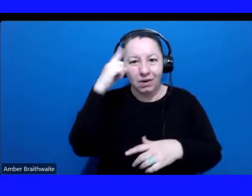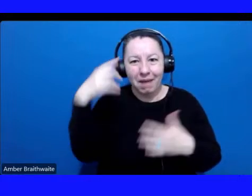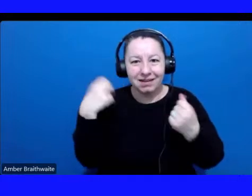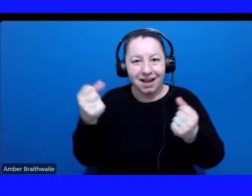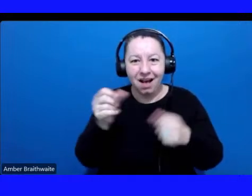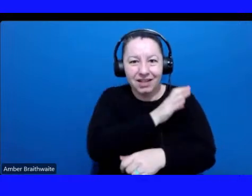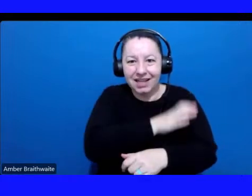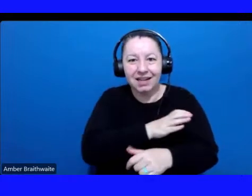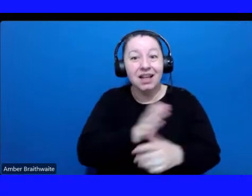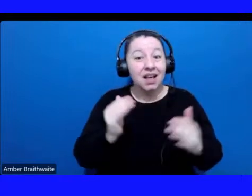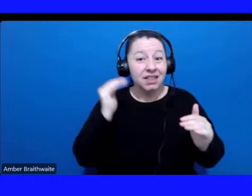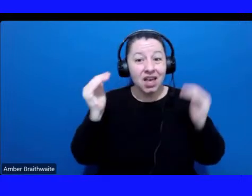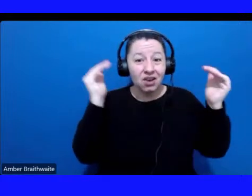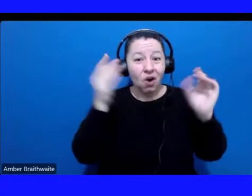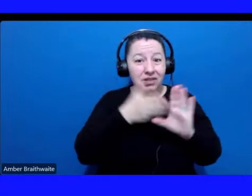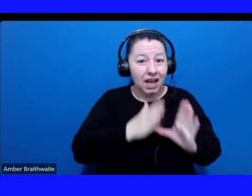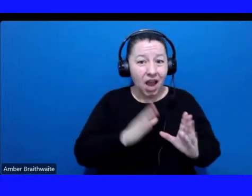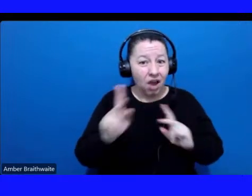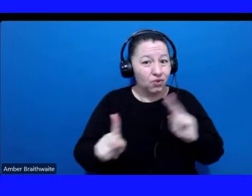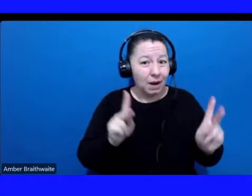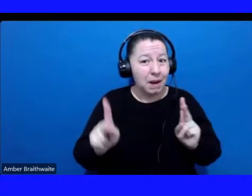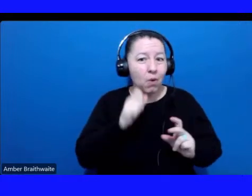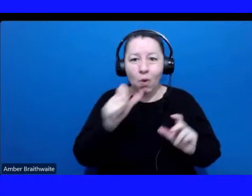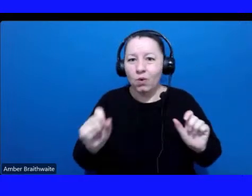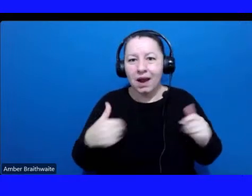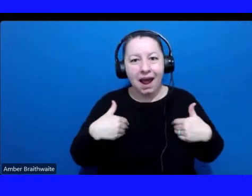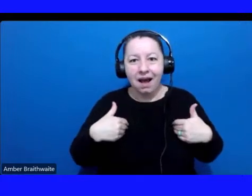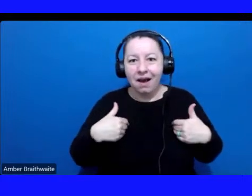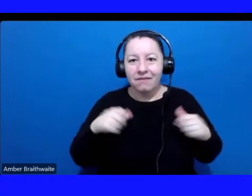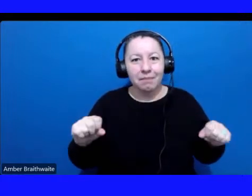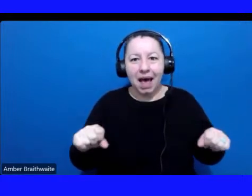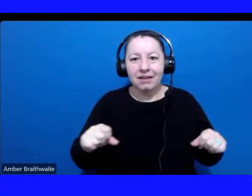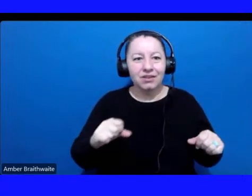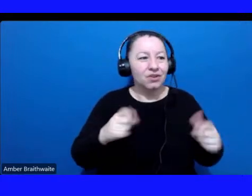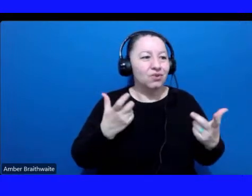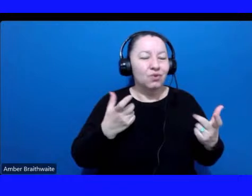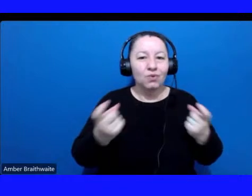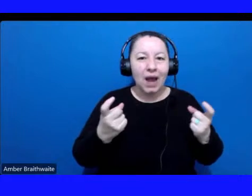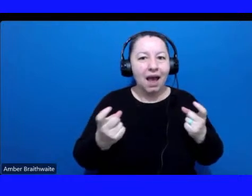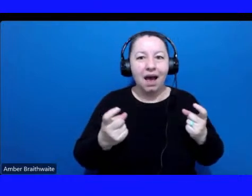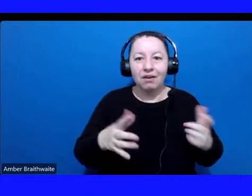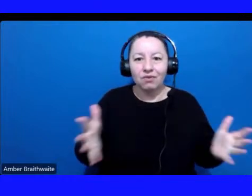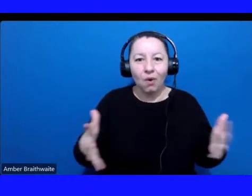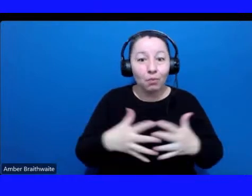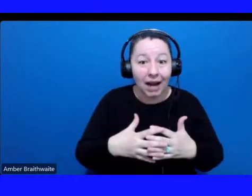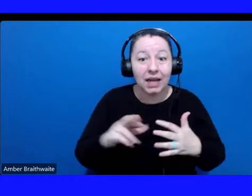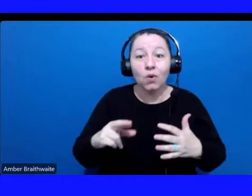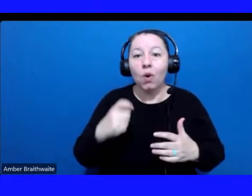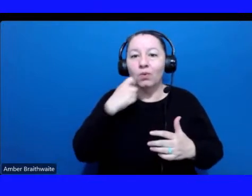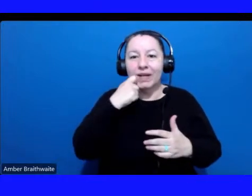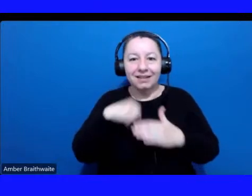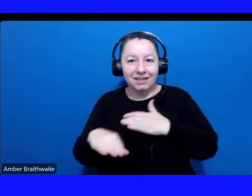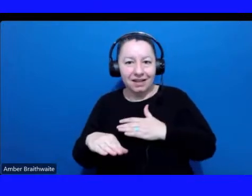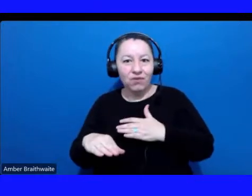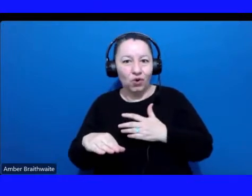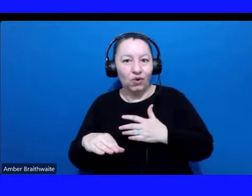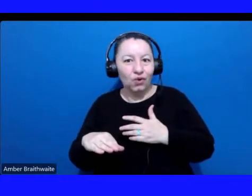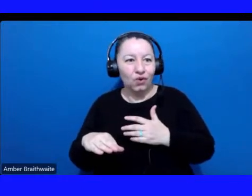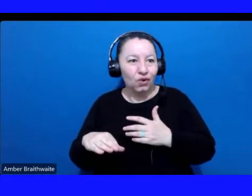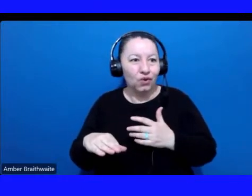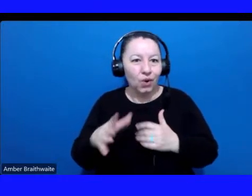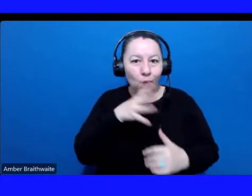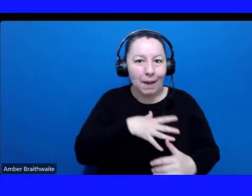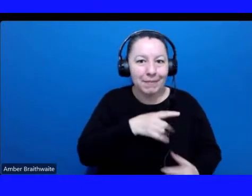or concerns or comments? Just my one comment is, again, this is just such cutting edge